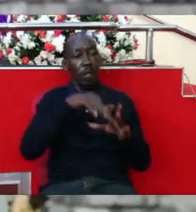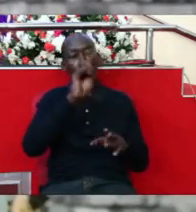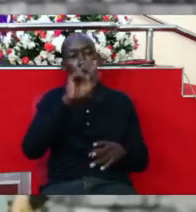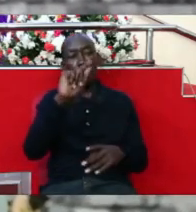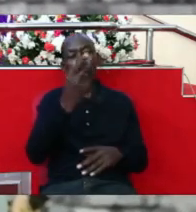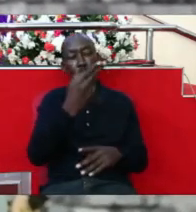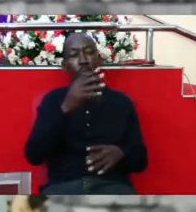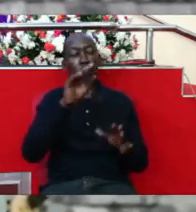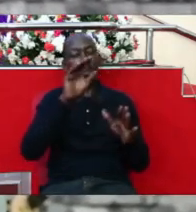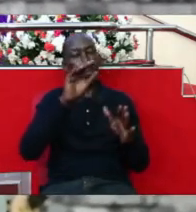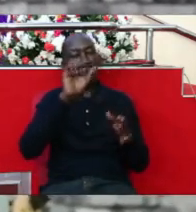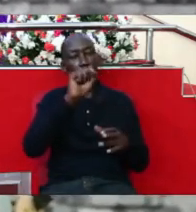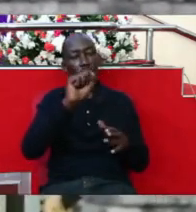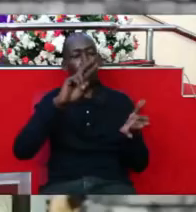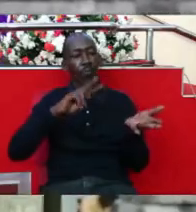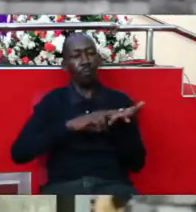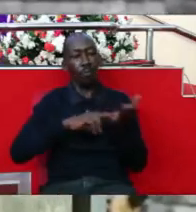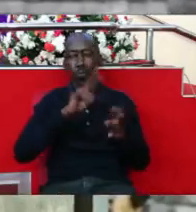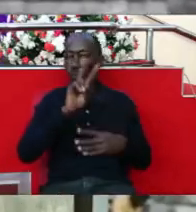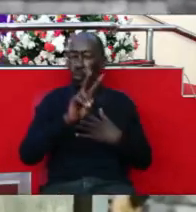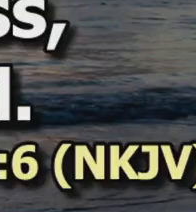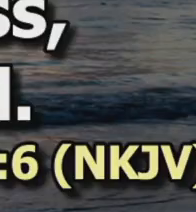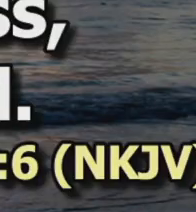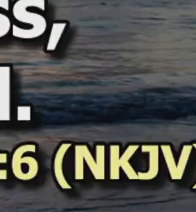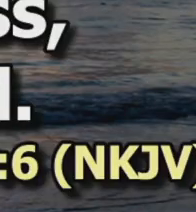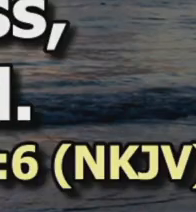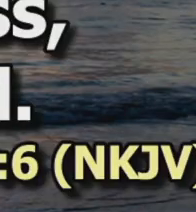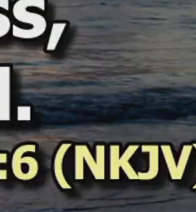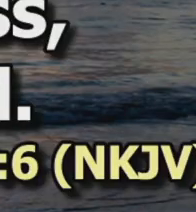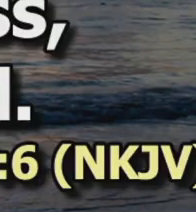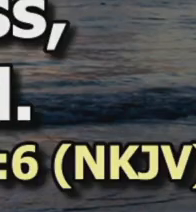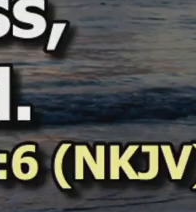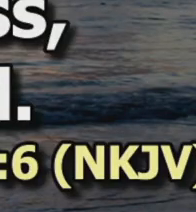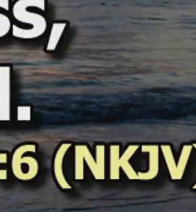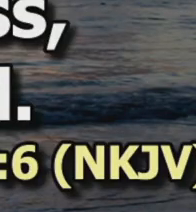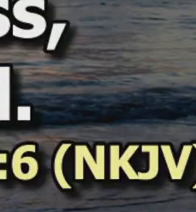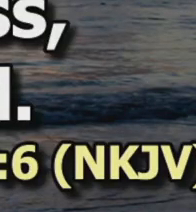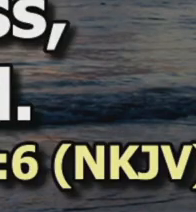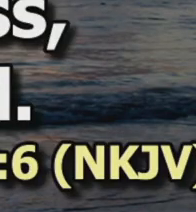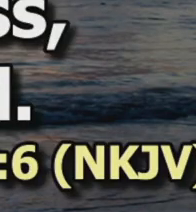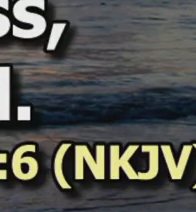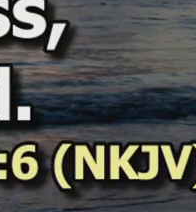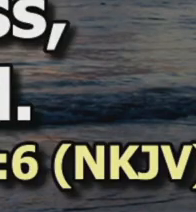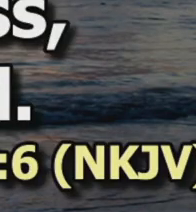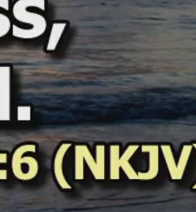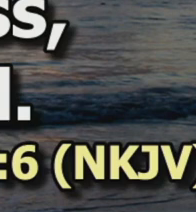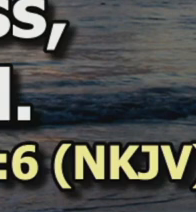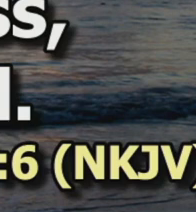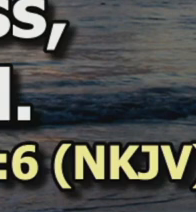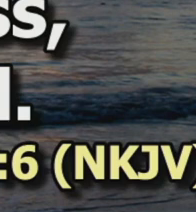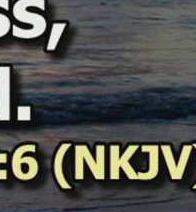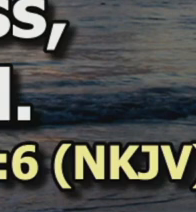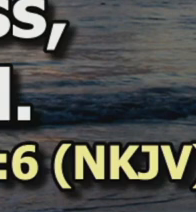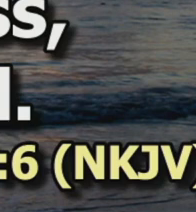6. Mathayo 5:6. The Bible says, "Blessed are those who hunger and thirst for righteousness." Biblia inasema heri wenye